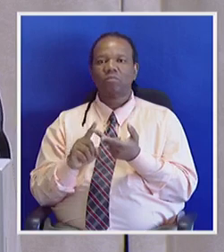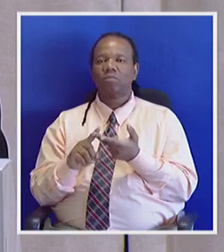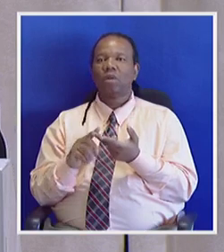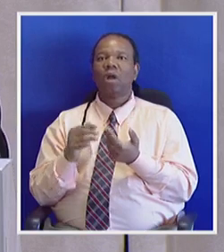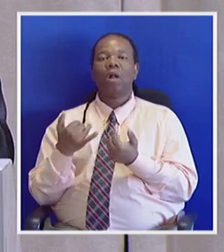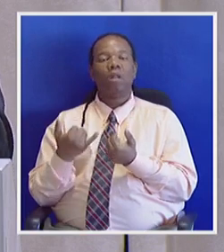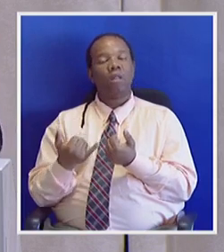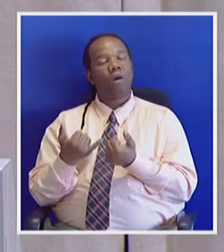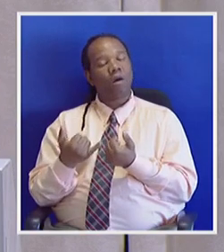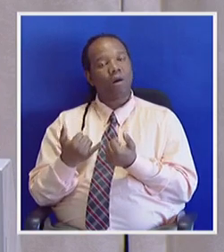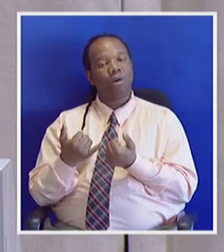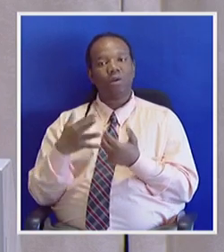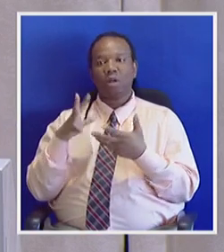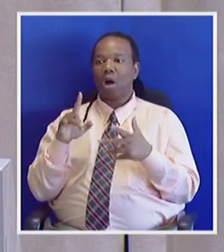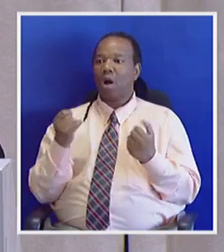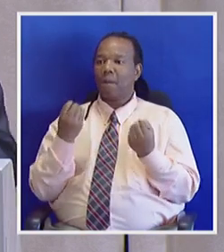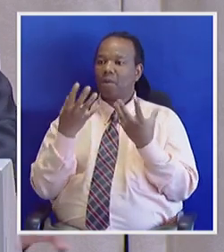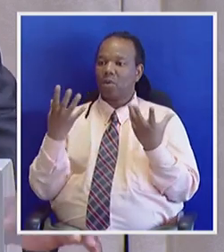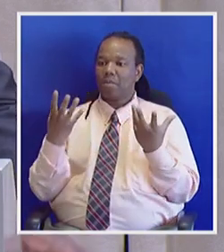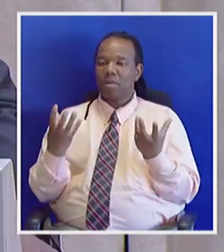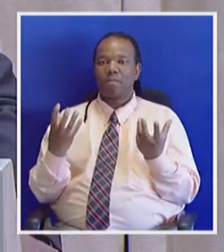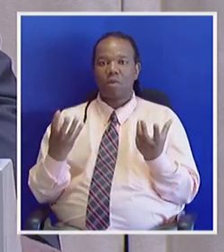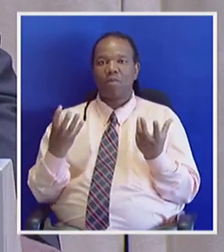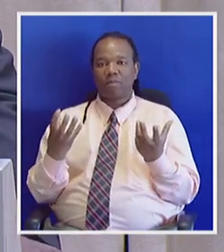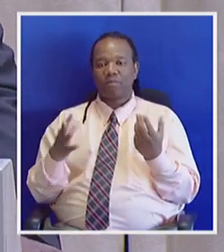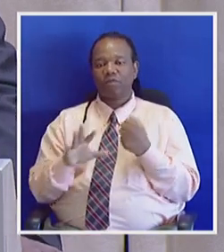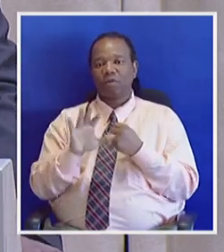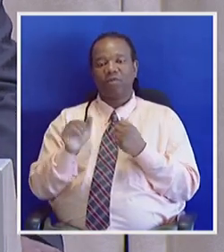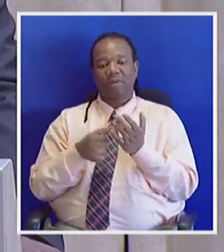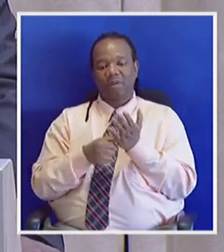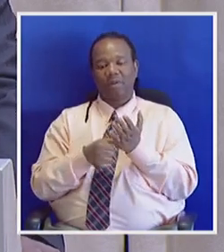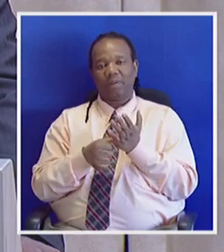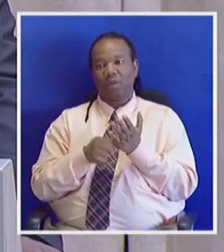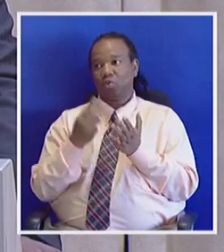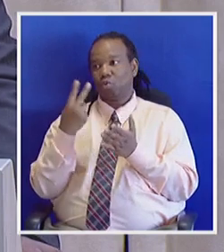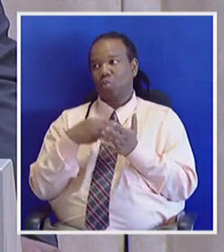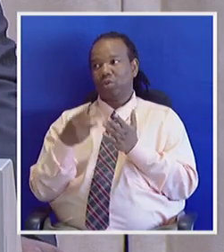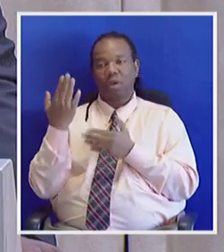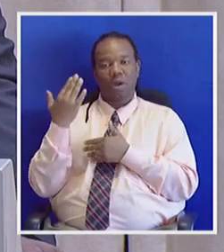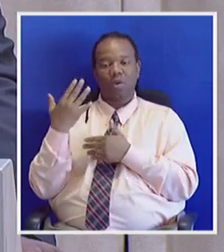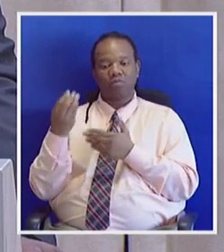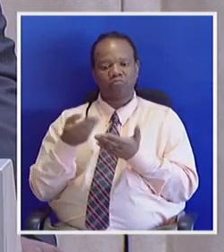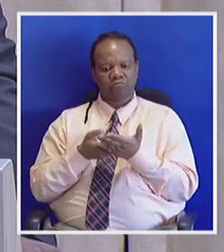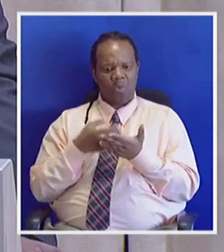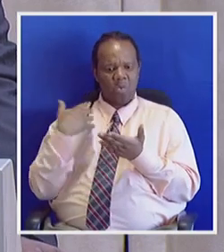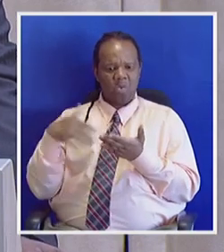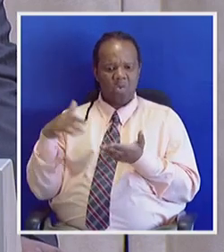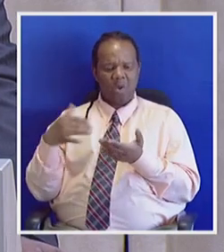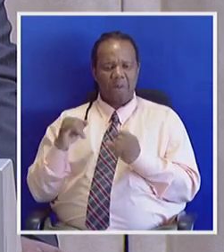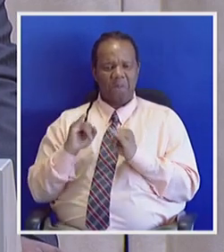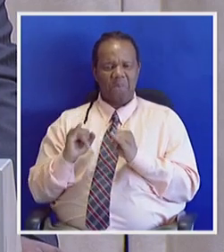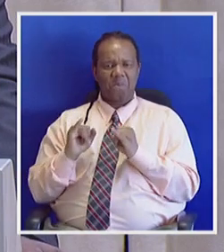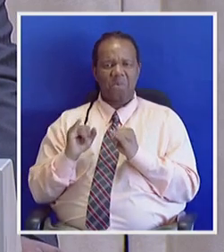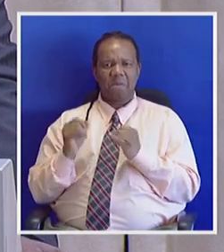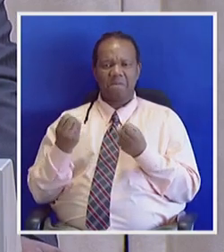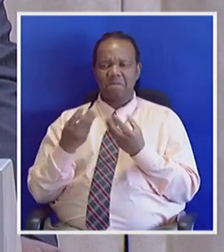poverty statistics, which were worrying 2 weeks ago, this intervention,